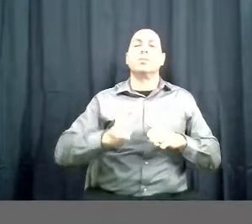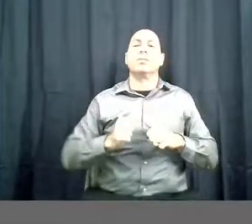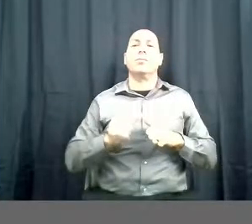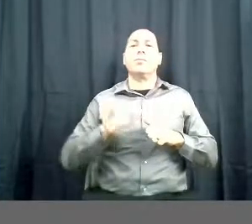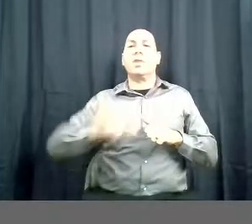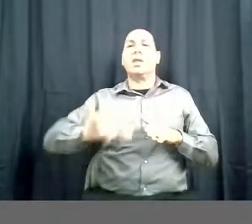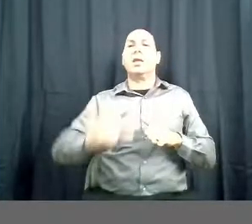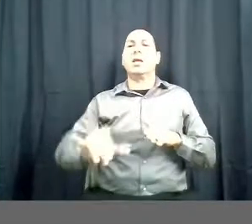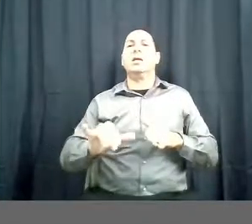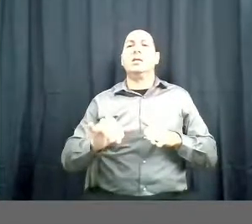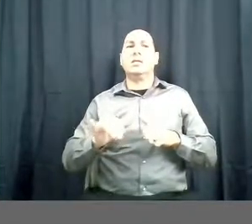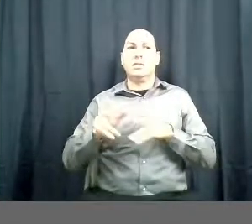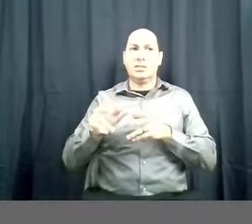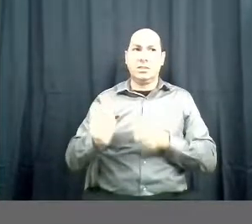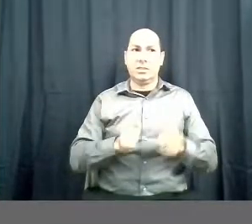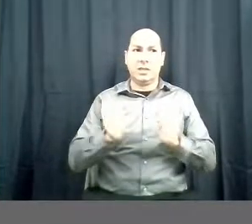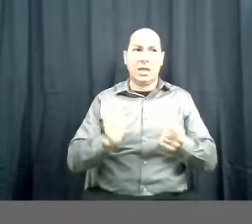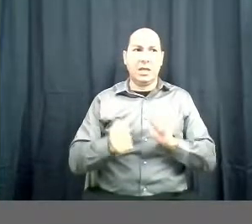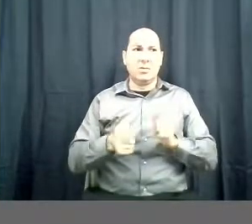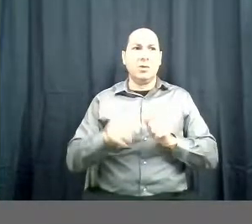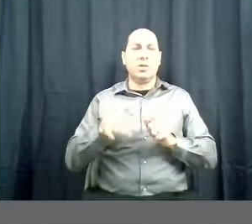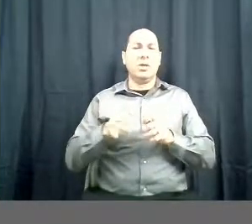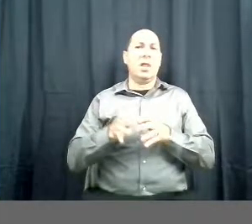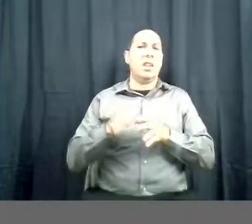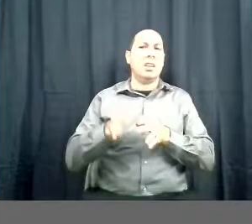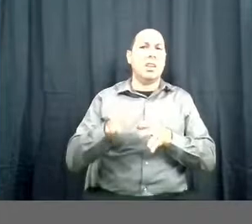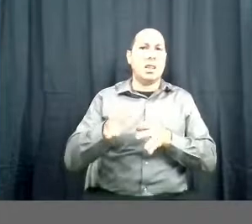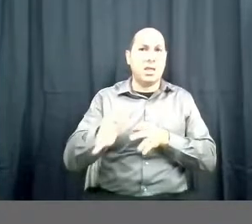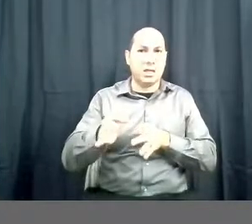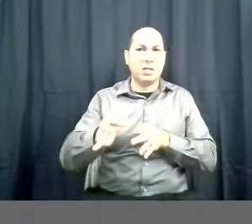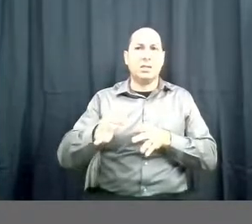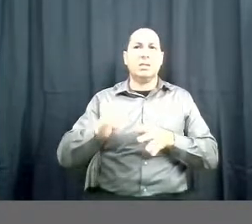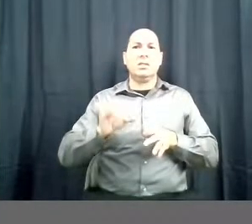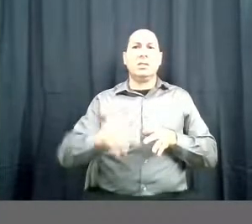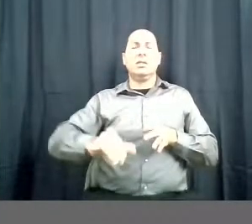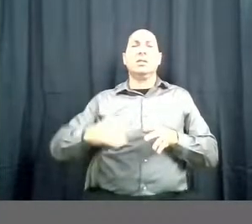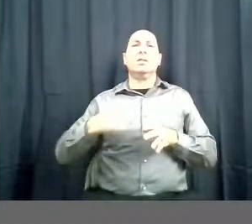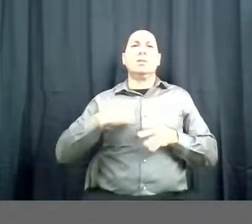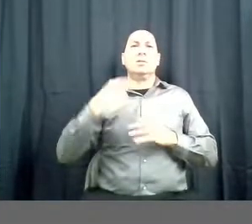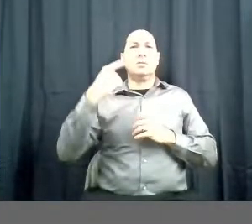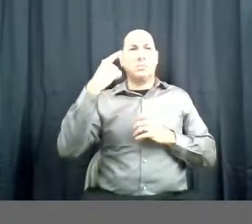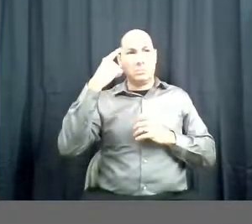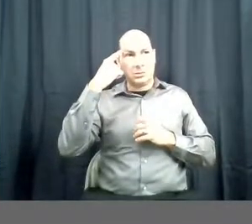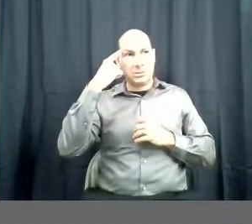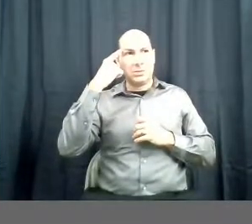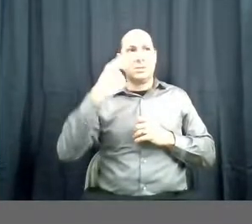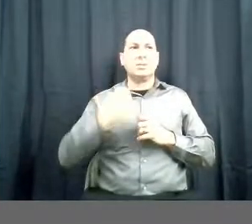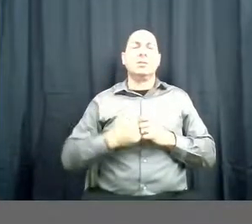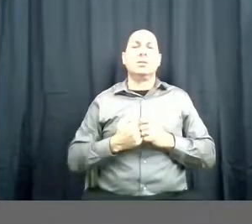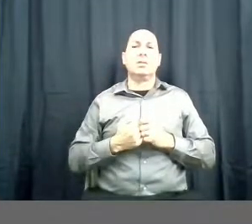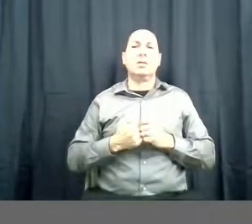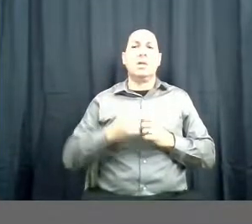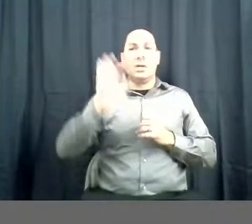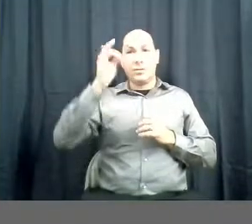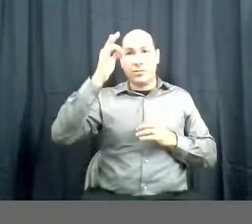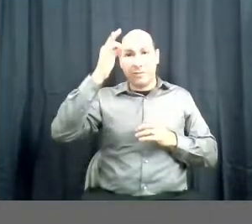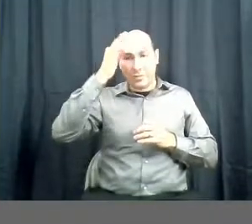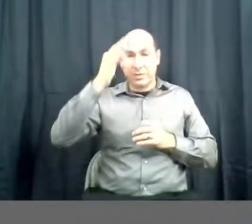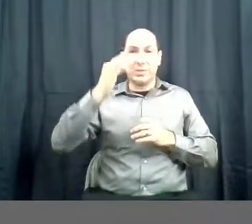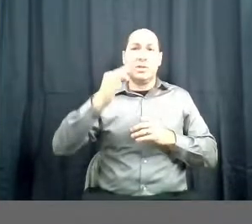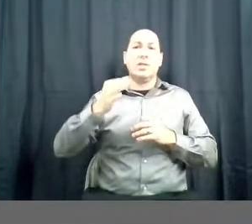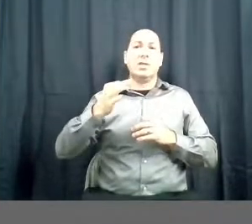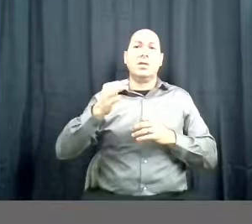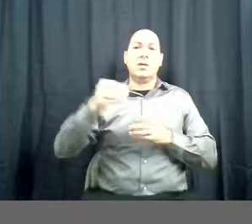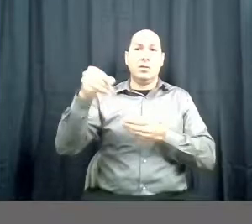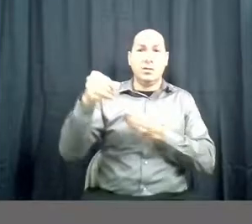eliminated, and that has caused a portion to go away. Federal investment of the reconstruction funds has been